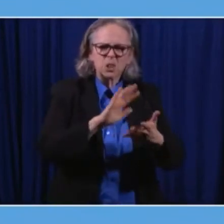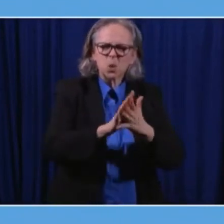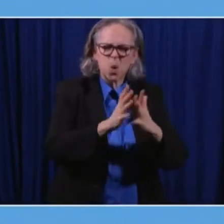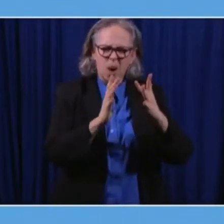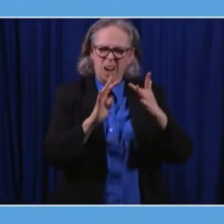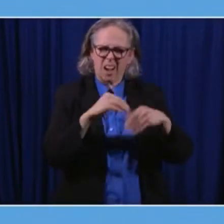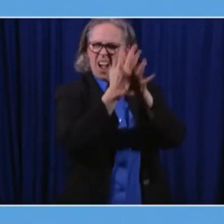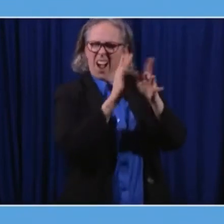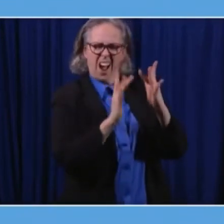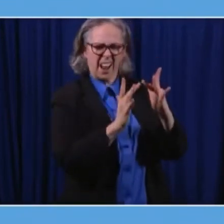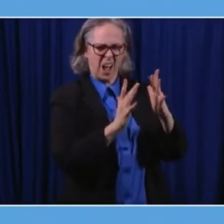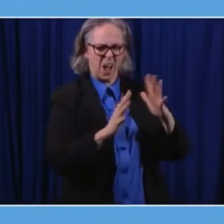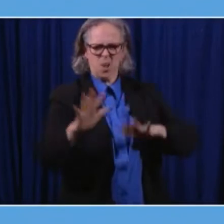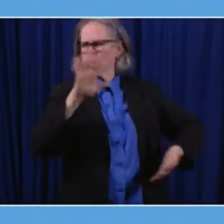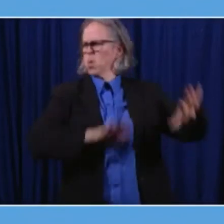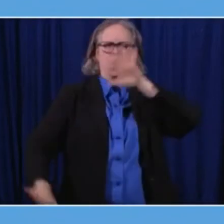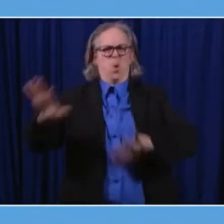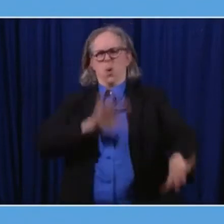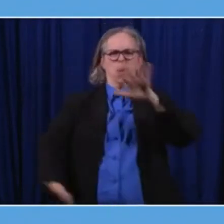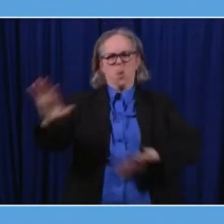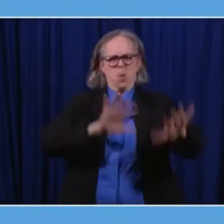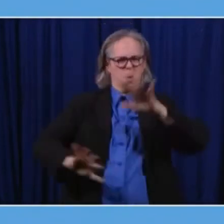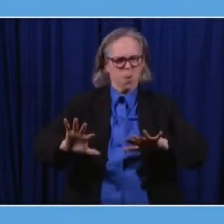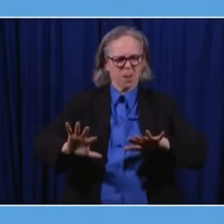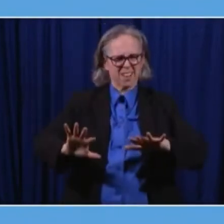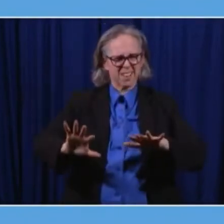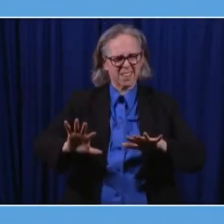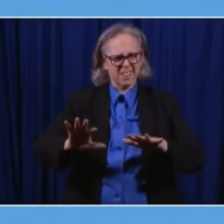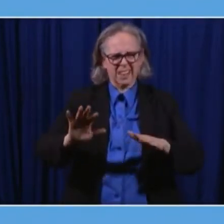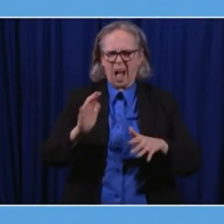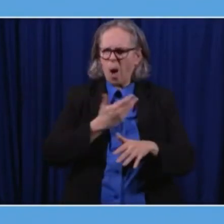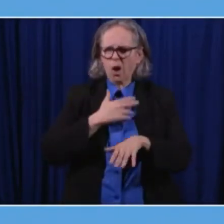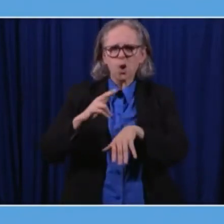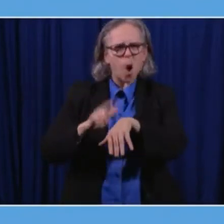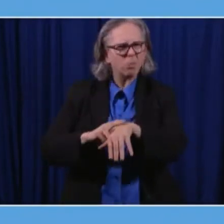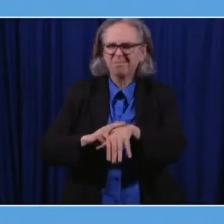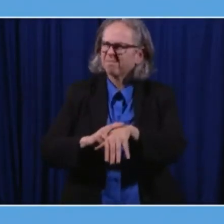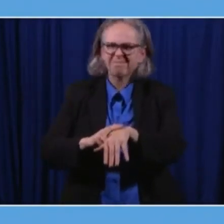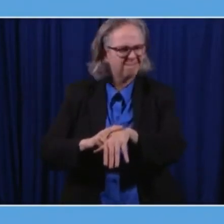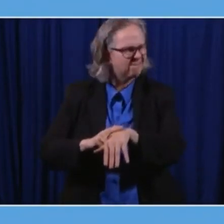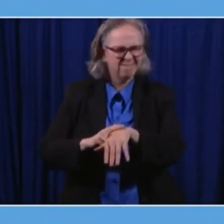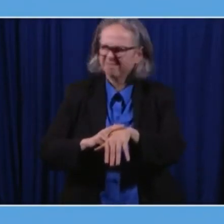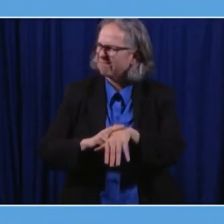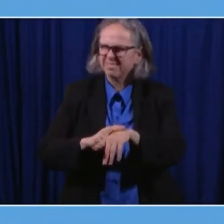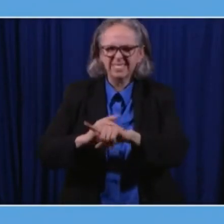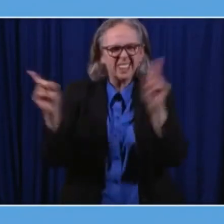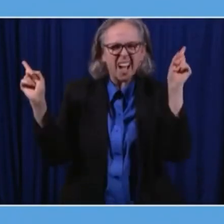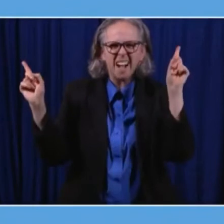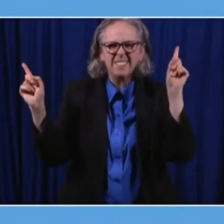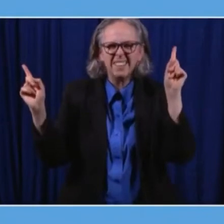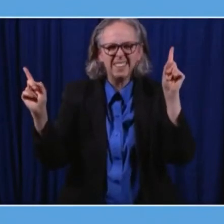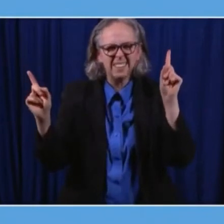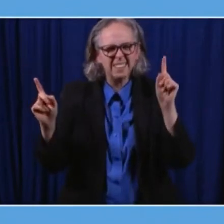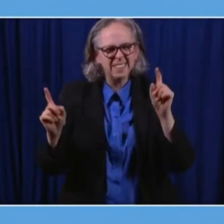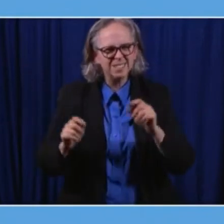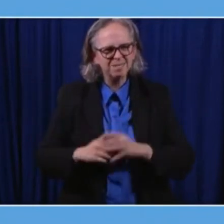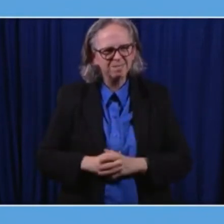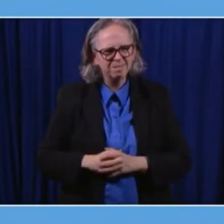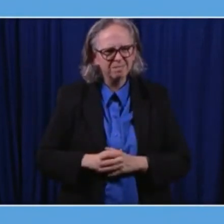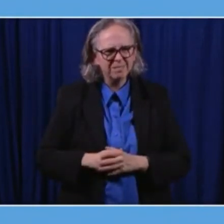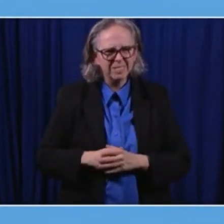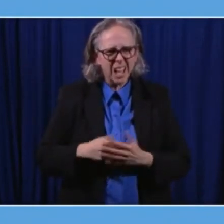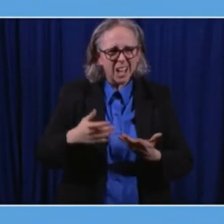So everything that we knew as normal is not anymore. But, the only thing that we can do is, as